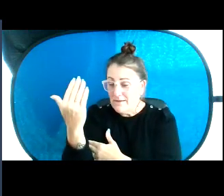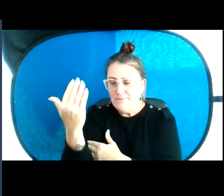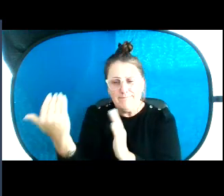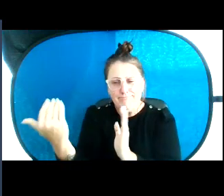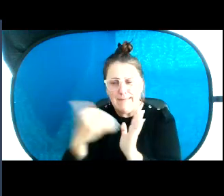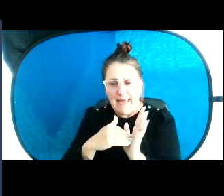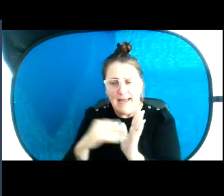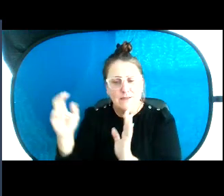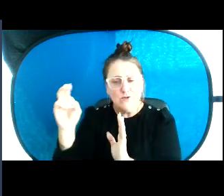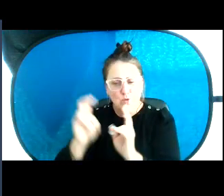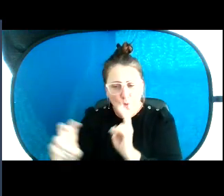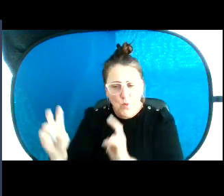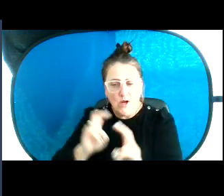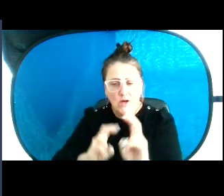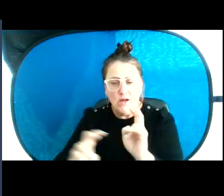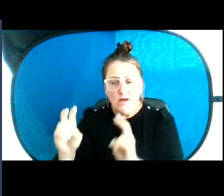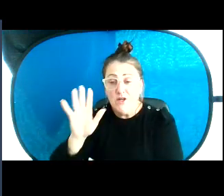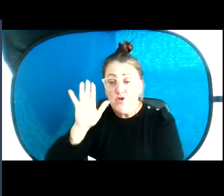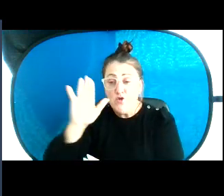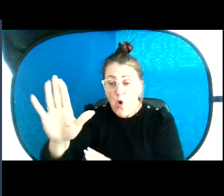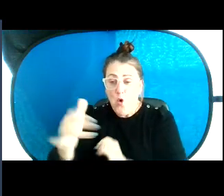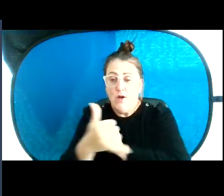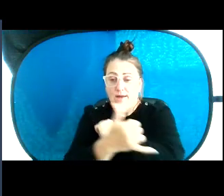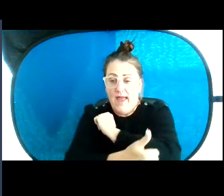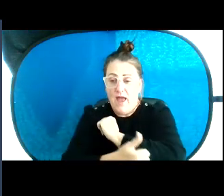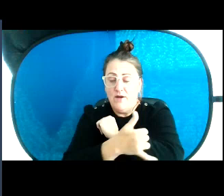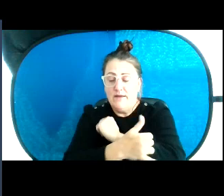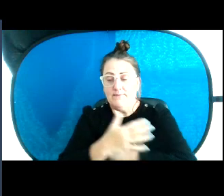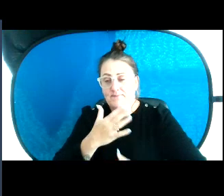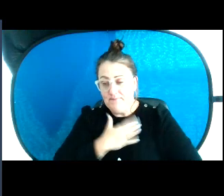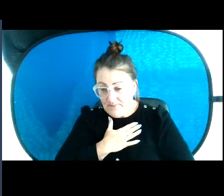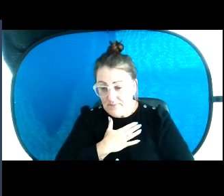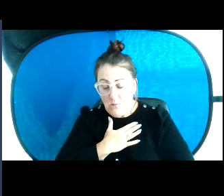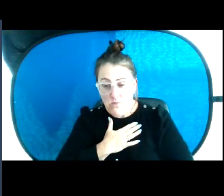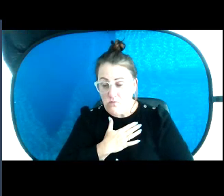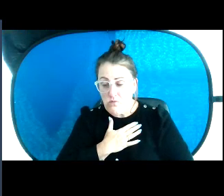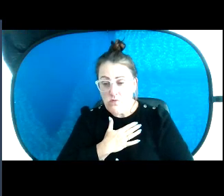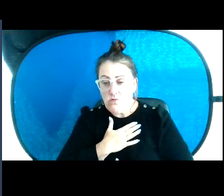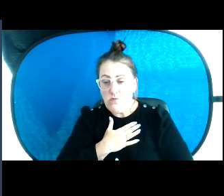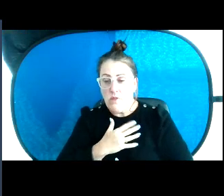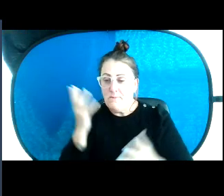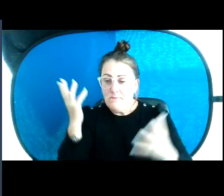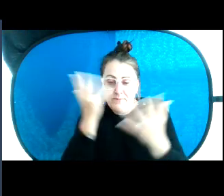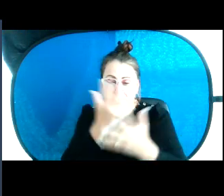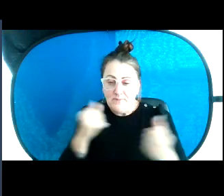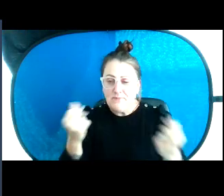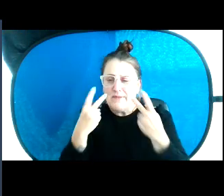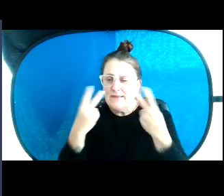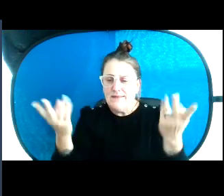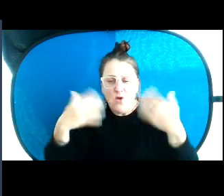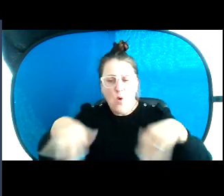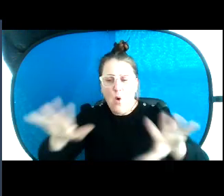tour of your county, and it was just a pleasure to see all the hard work that